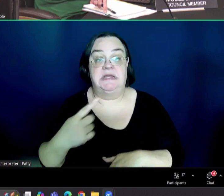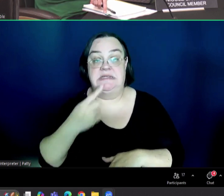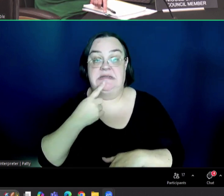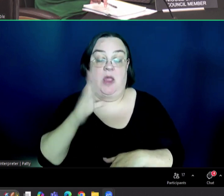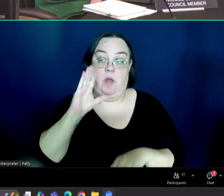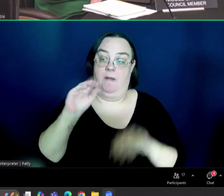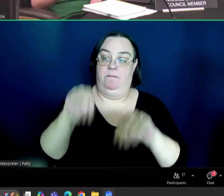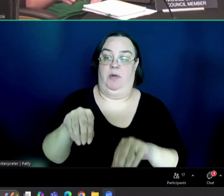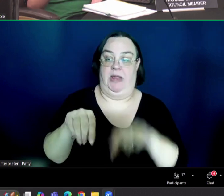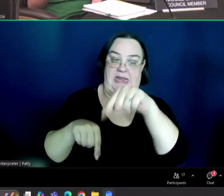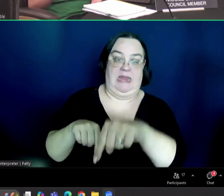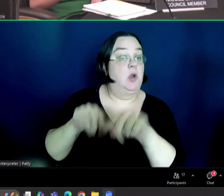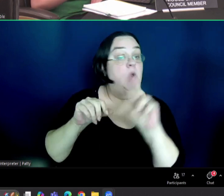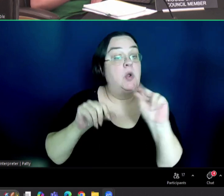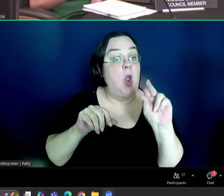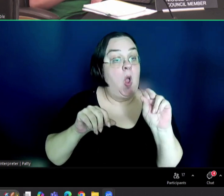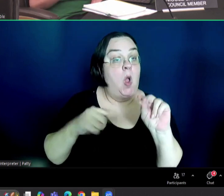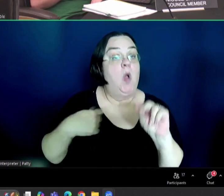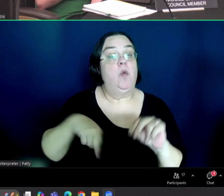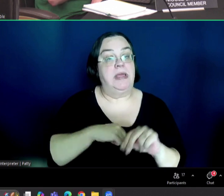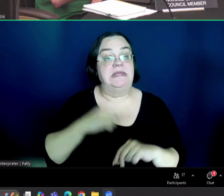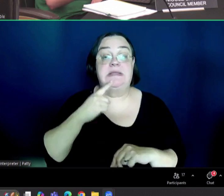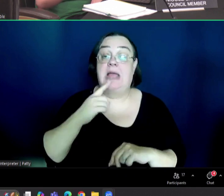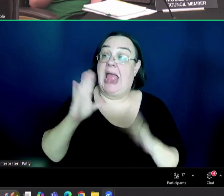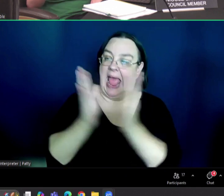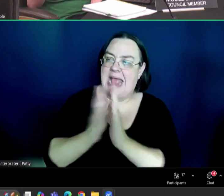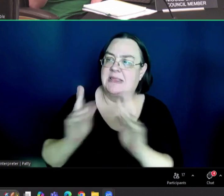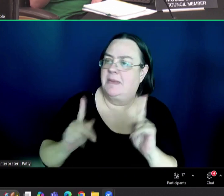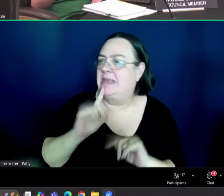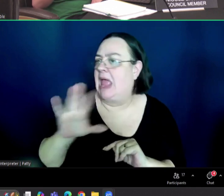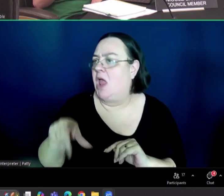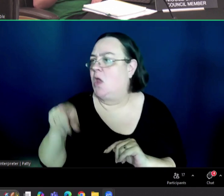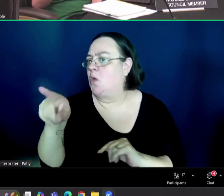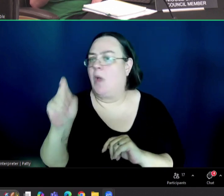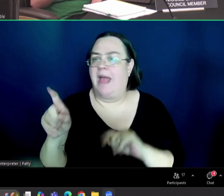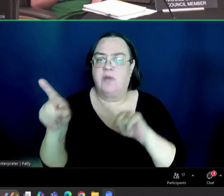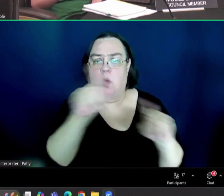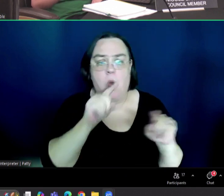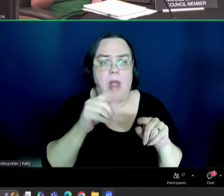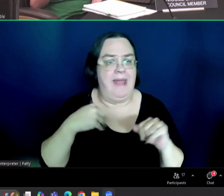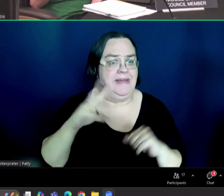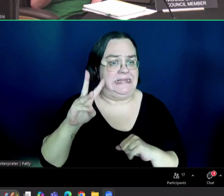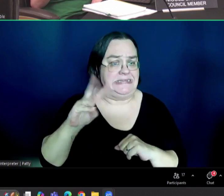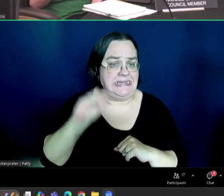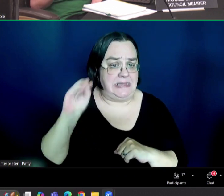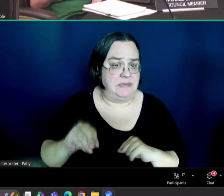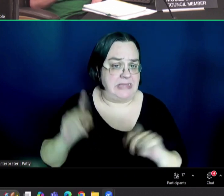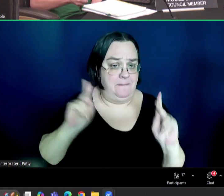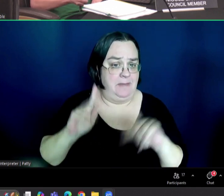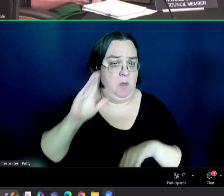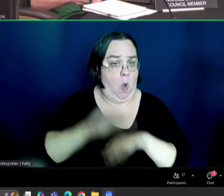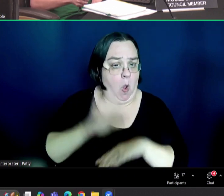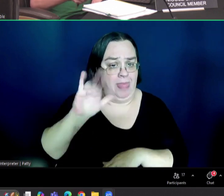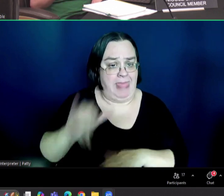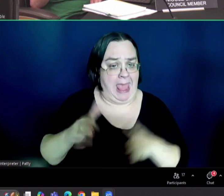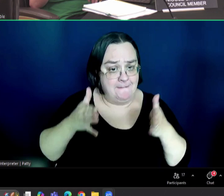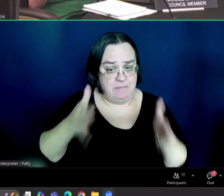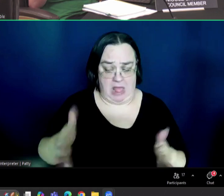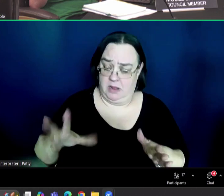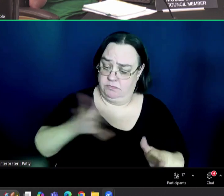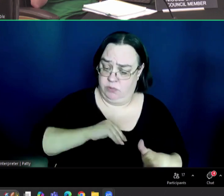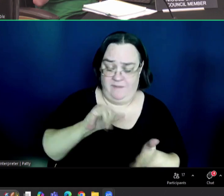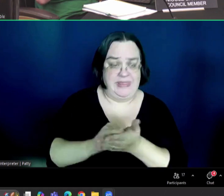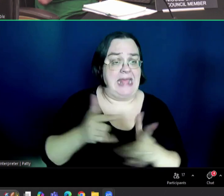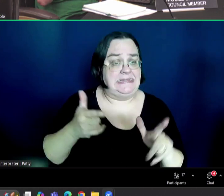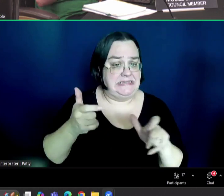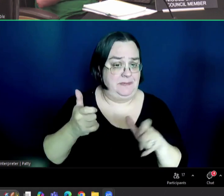here. We say, residents, you have to go around and get 60% of the block to say yes to this speed hump. We need